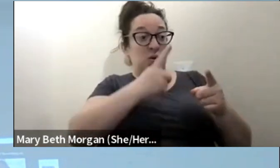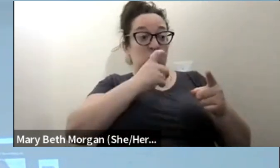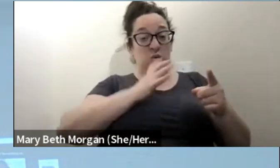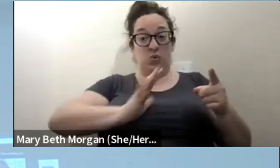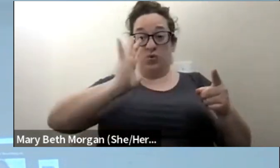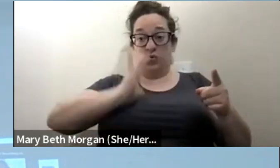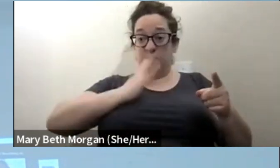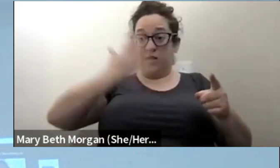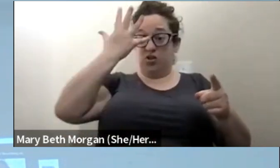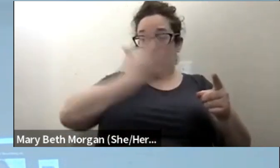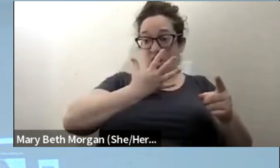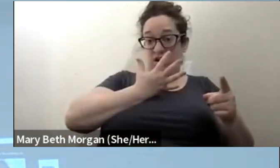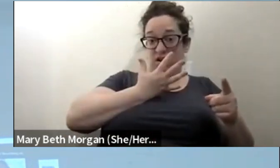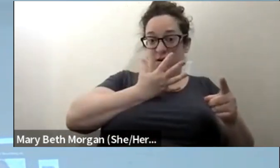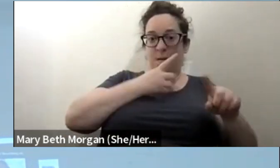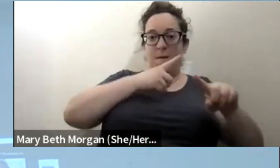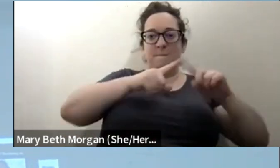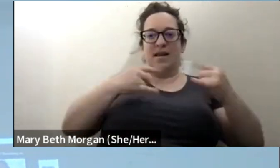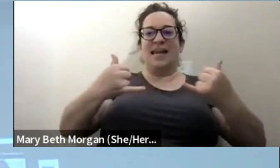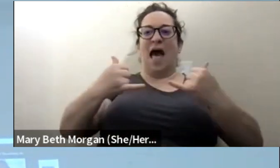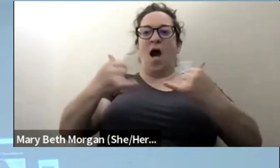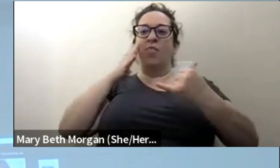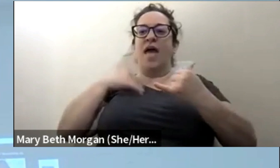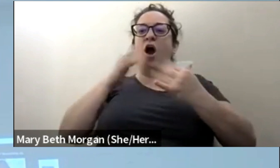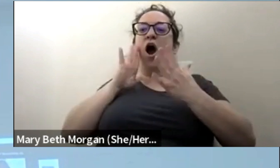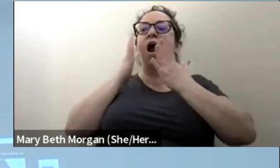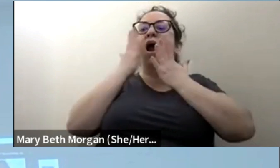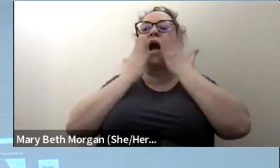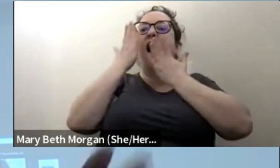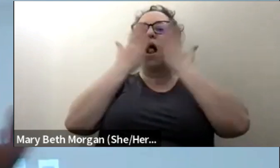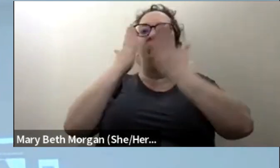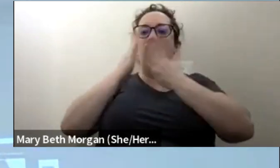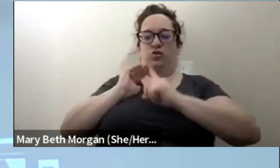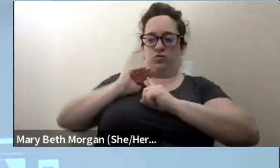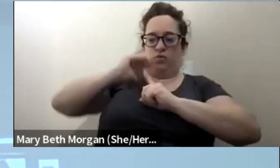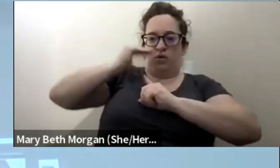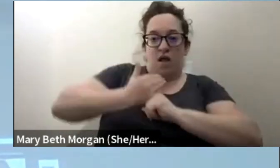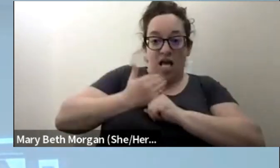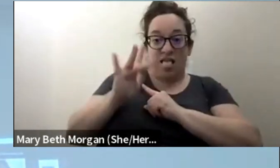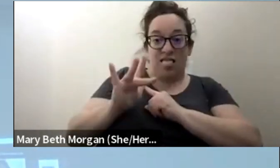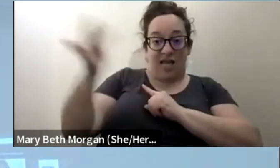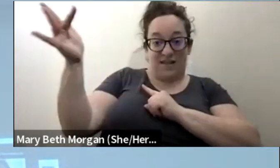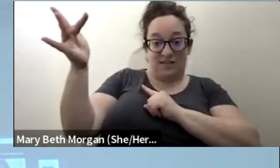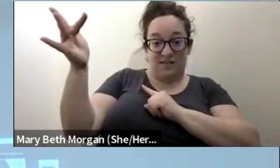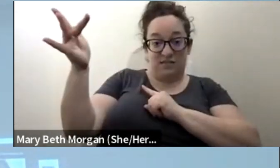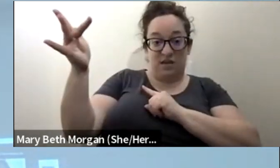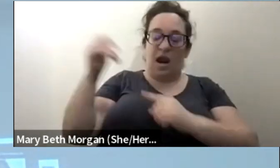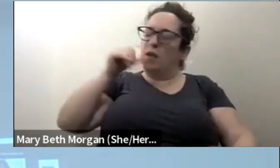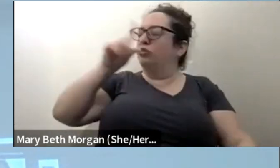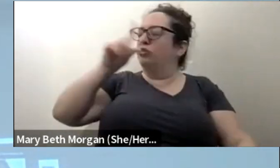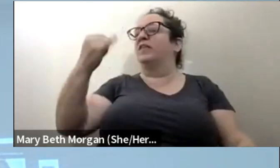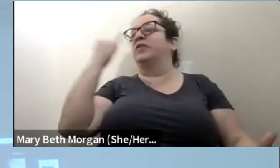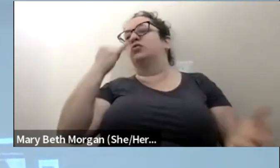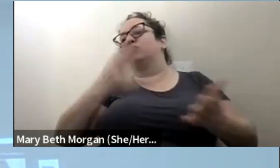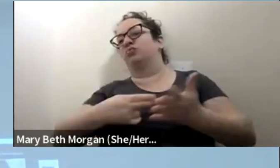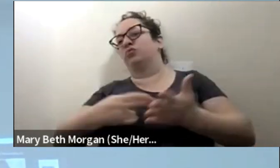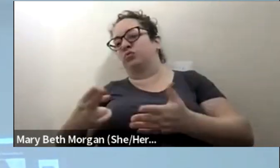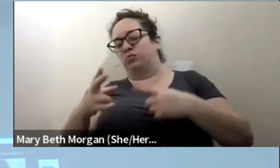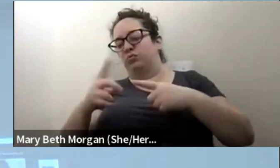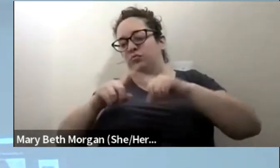There's so many ways you can play it. You can play it as somebody who was dark once and has been using a lot of lightning